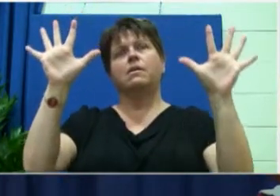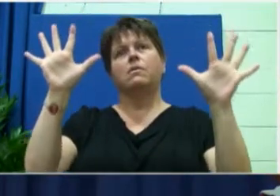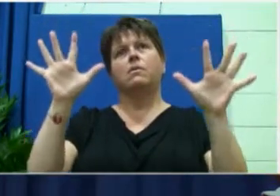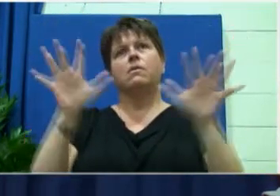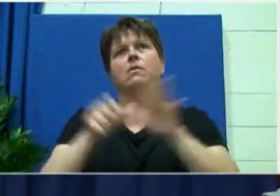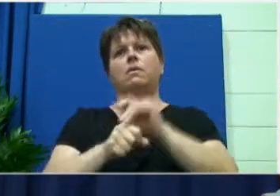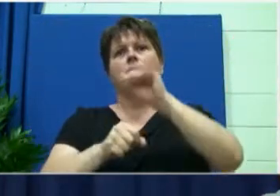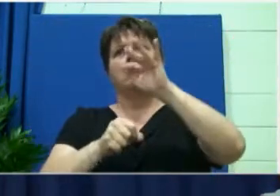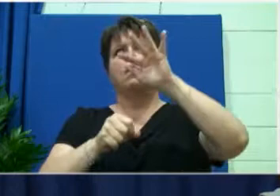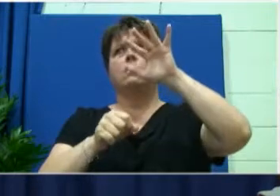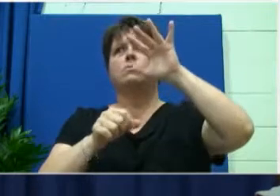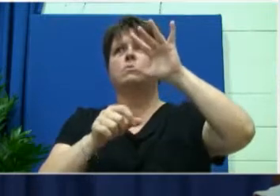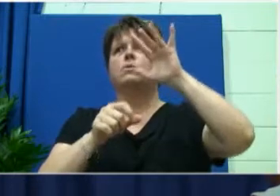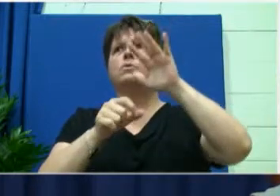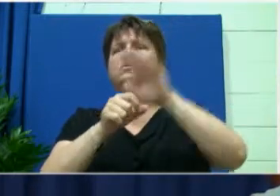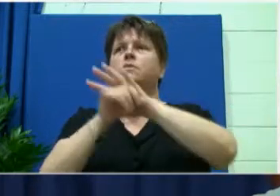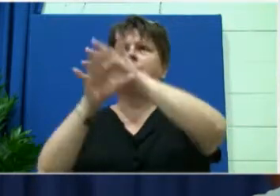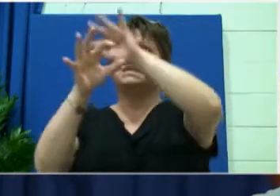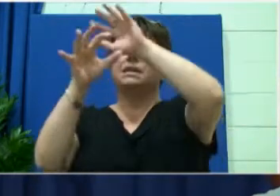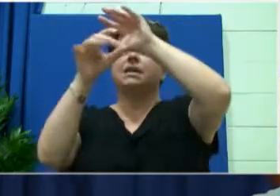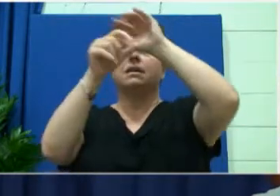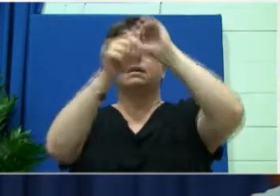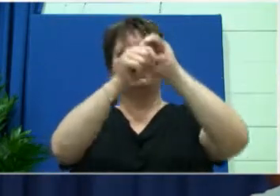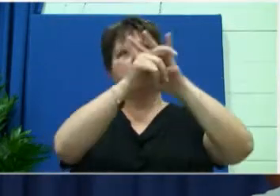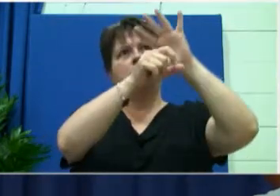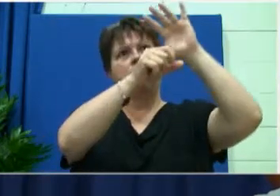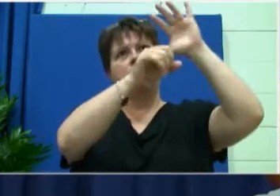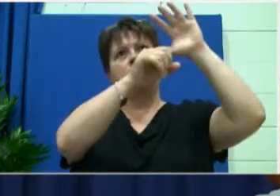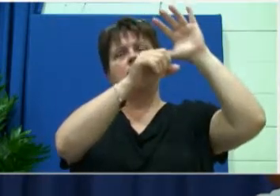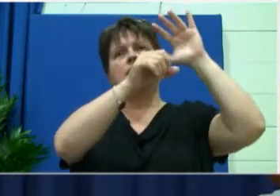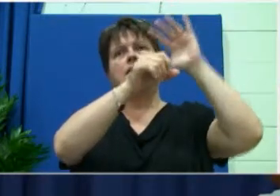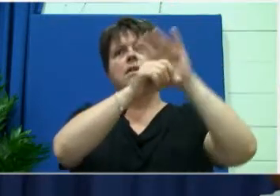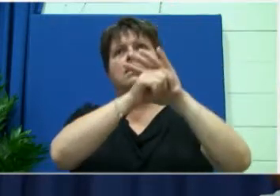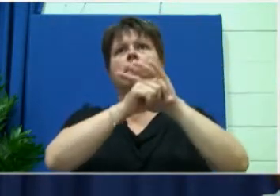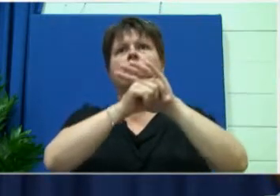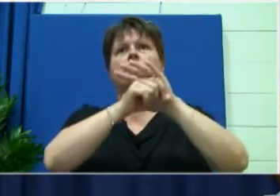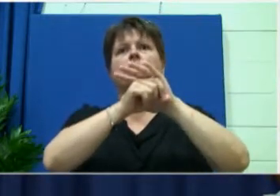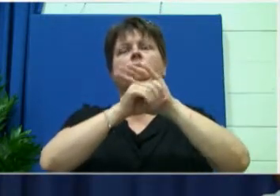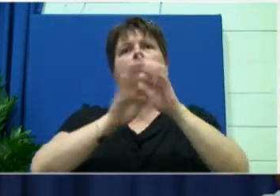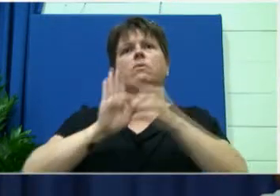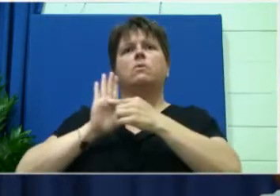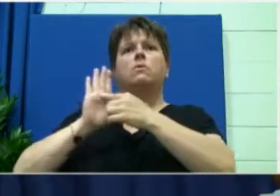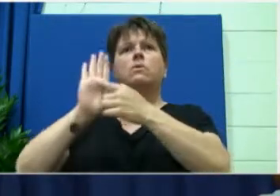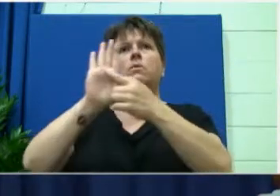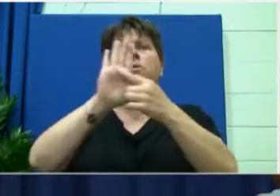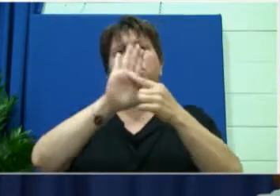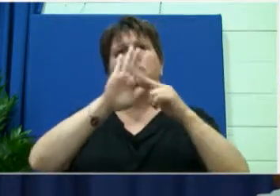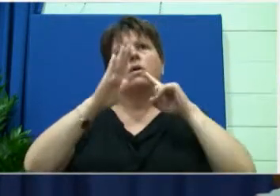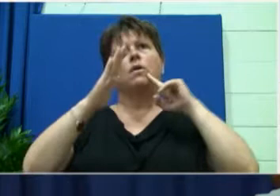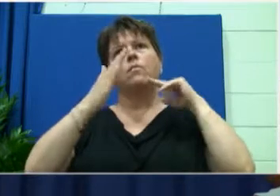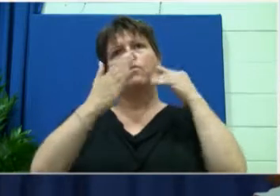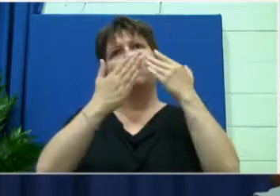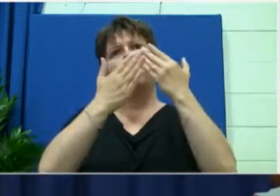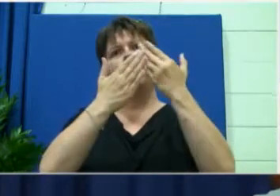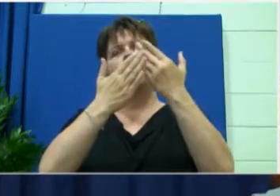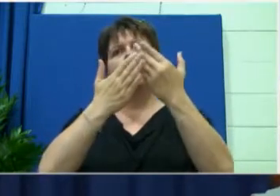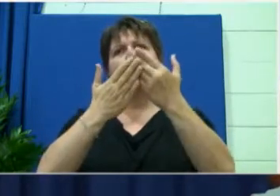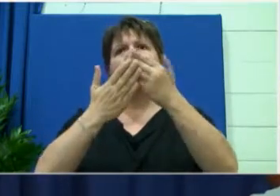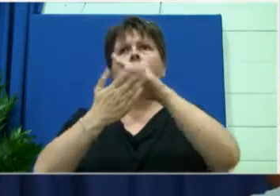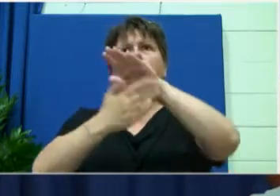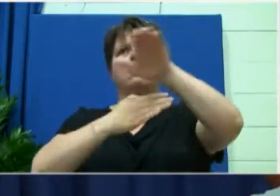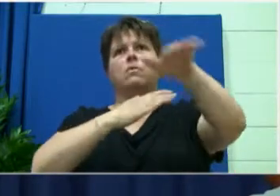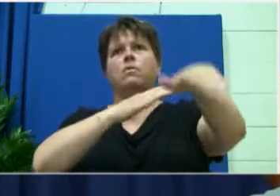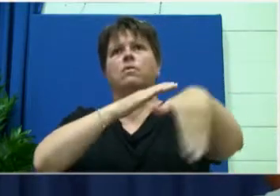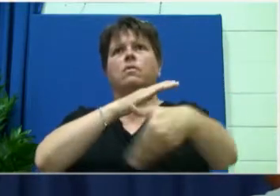glare, the bombs bursting in air, gave